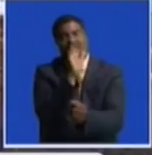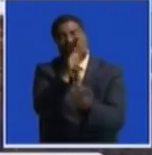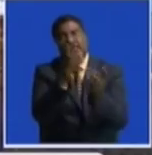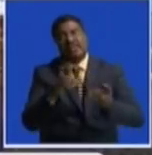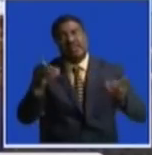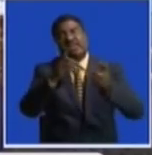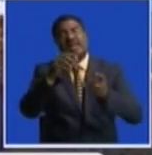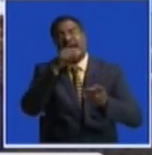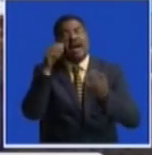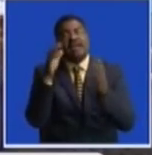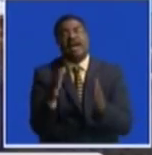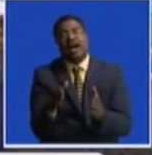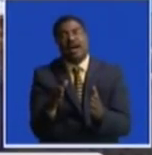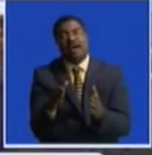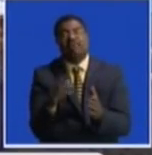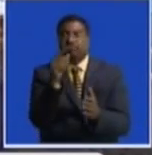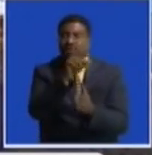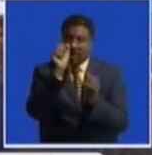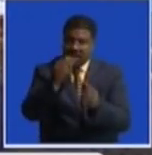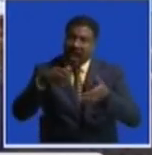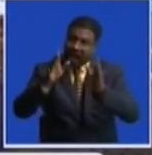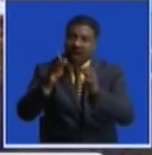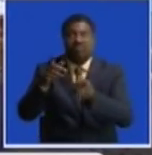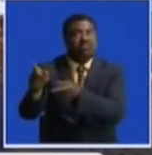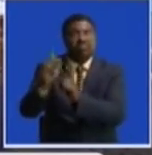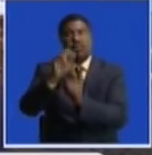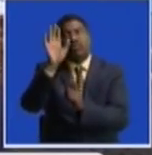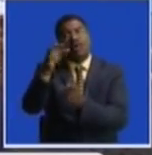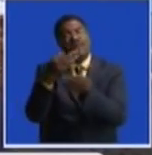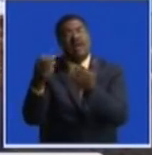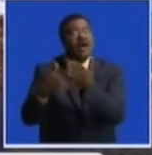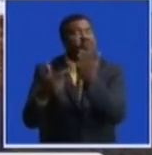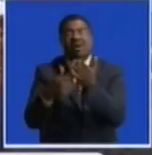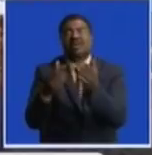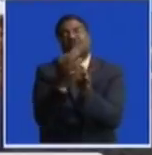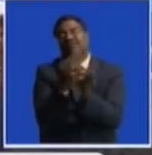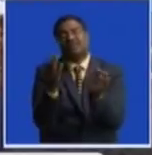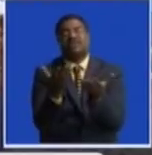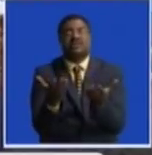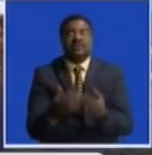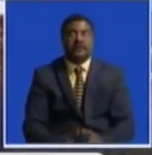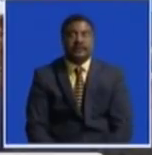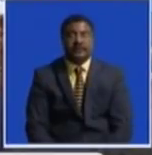agriculture coordinating officer, and they are going to be allowed to pick what they need from the sheds.